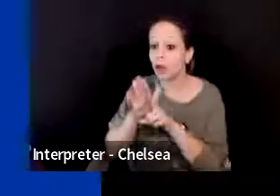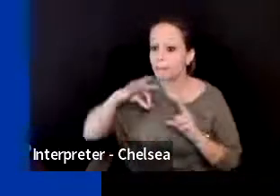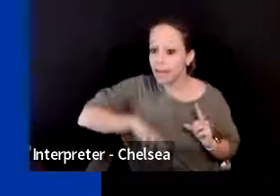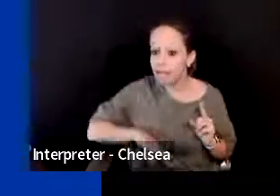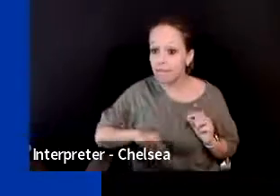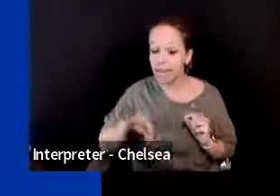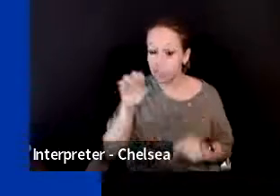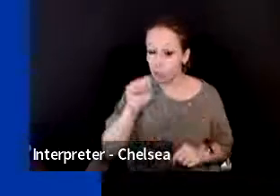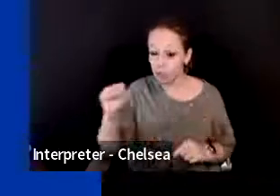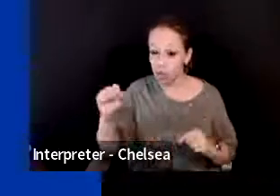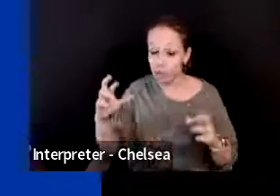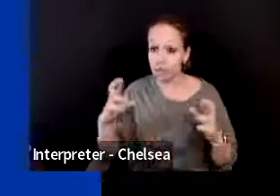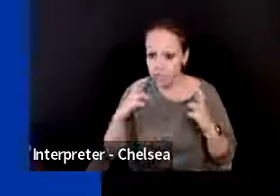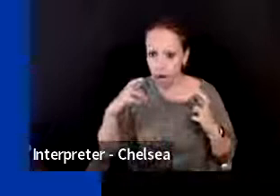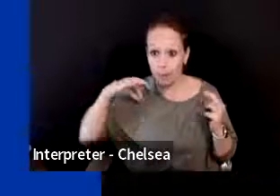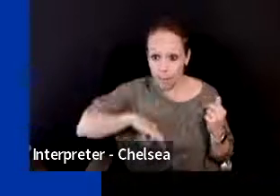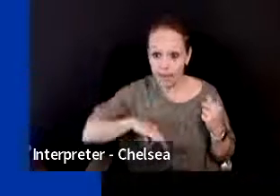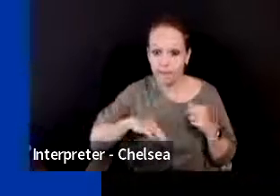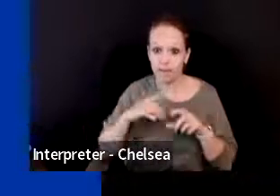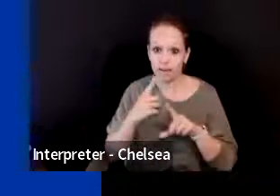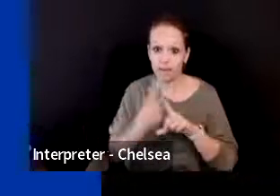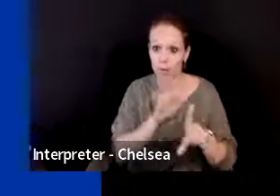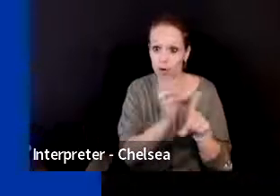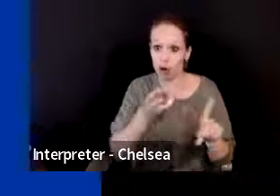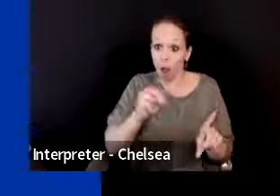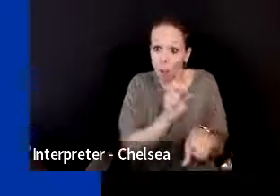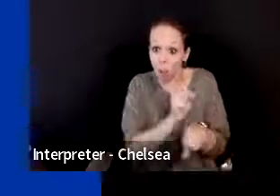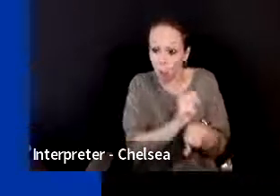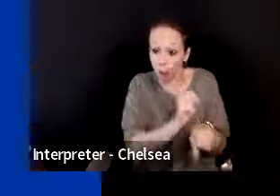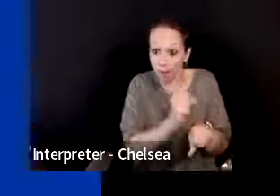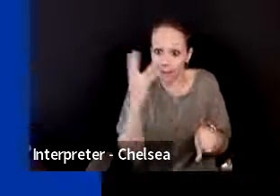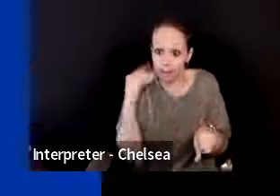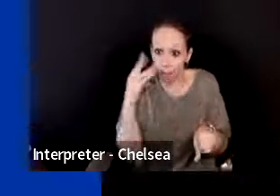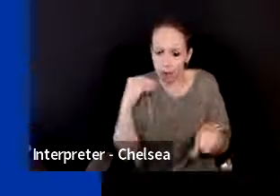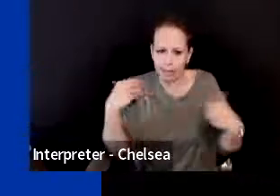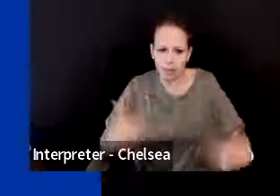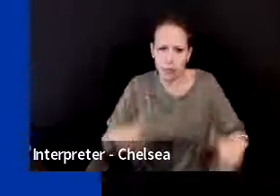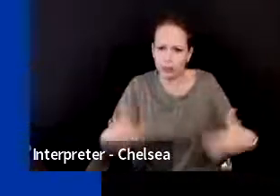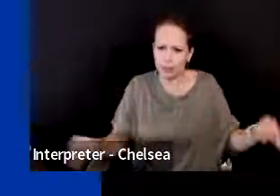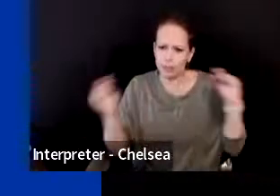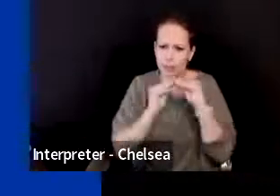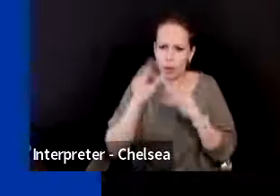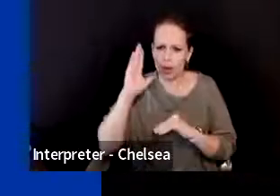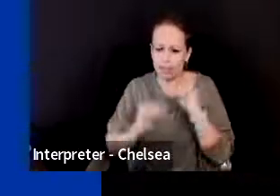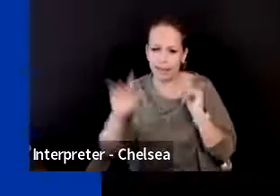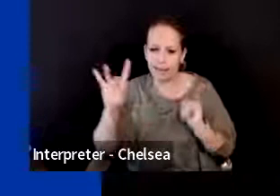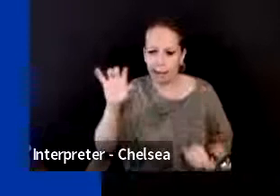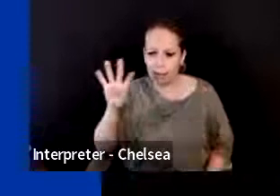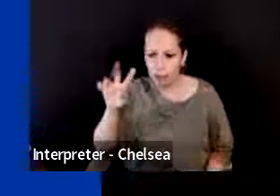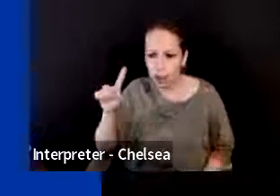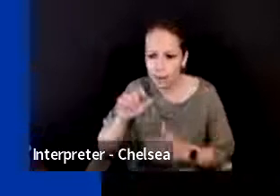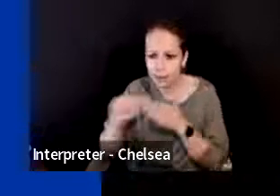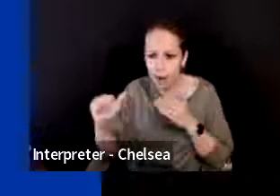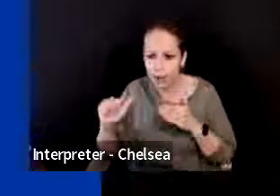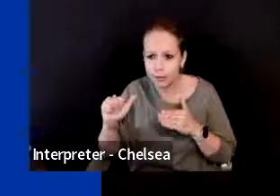Security retirement benefit from her own work record is substantially more than that $841 a